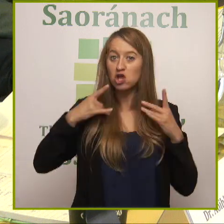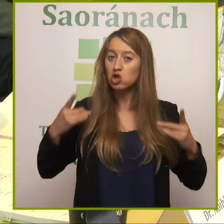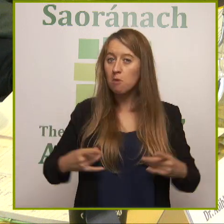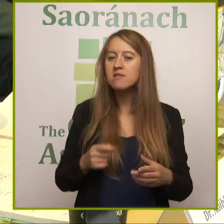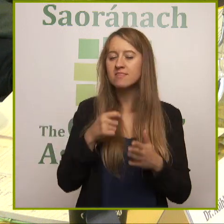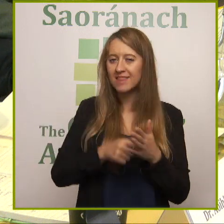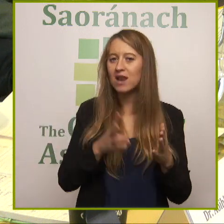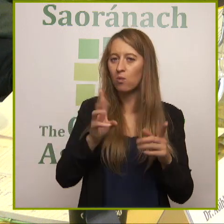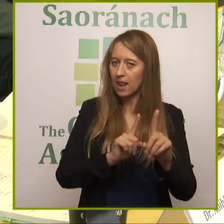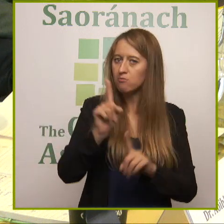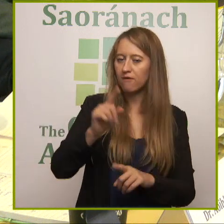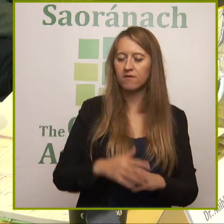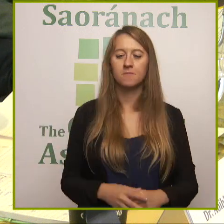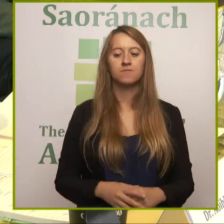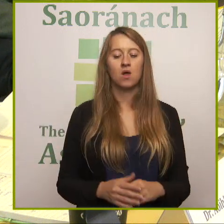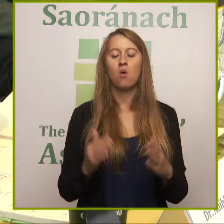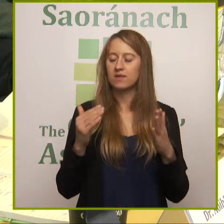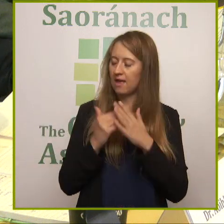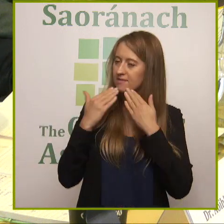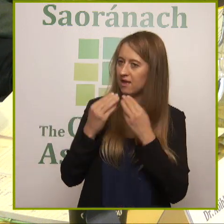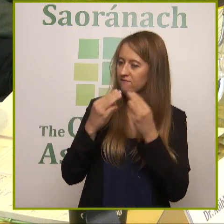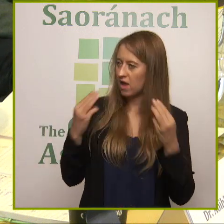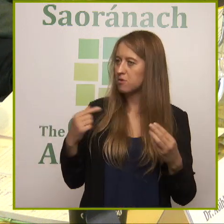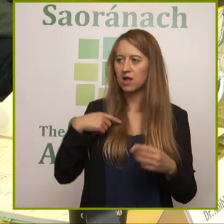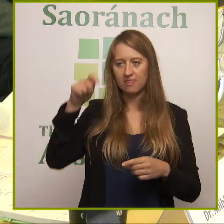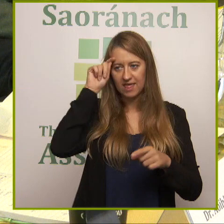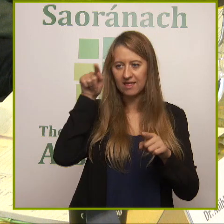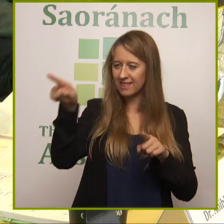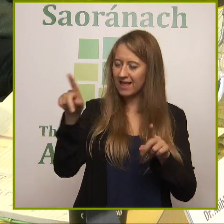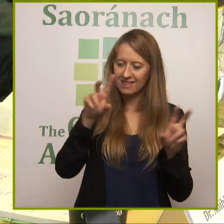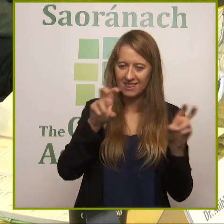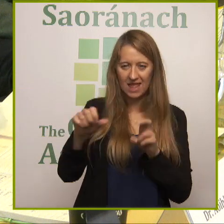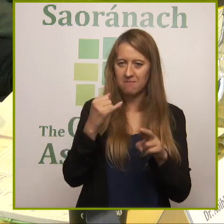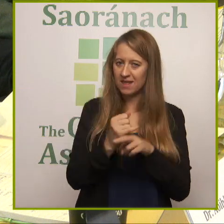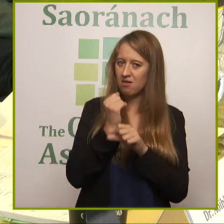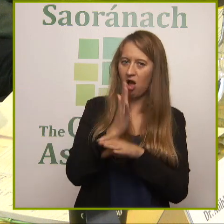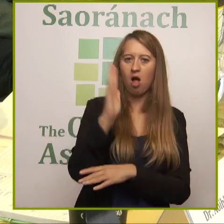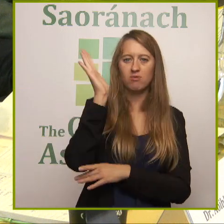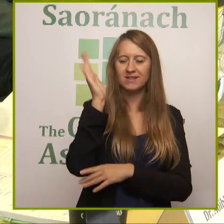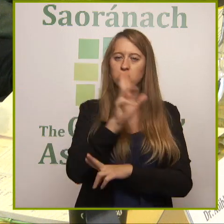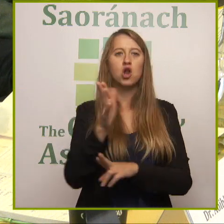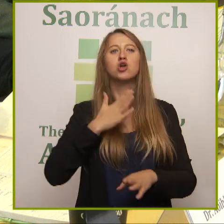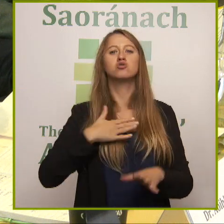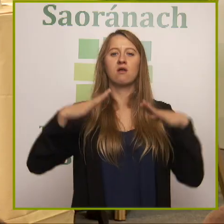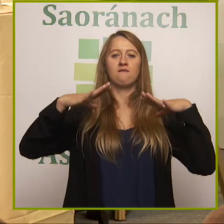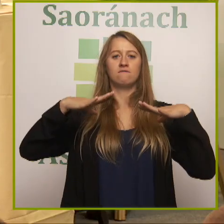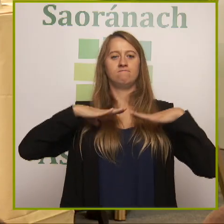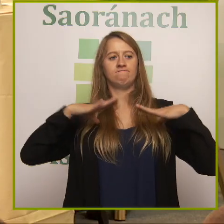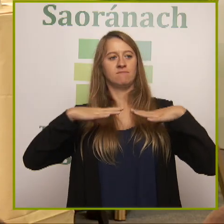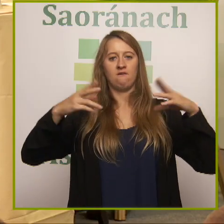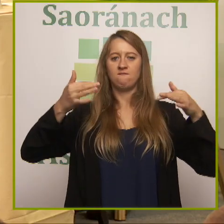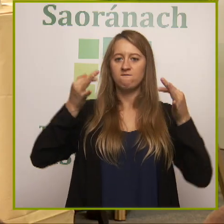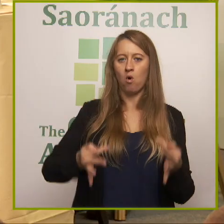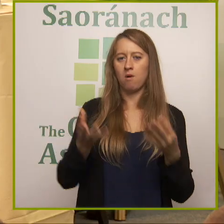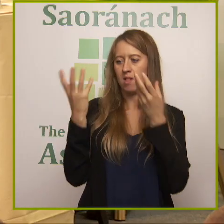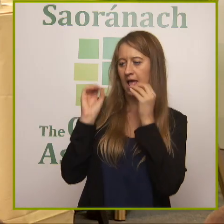that's something that's definitely coming through in all the presentations that we're seeing as well, that the formal as well as the informal education is going to be really important for